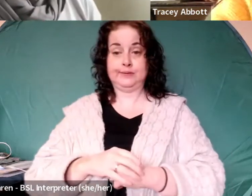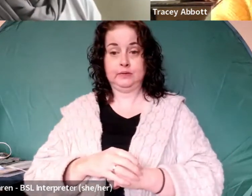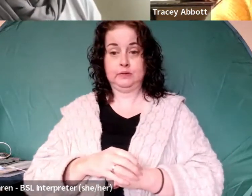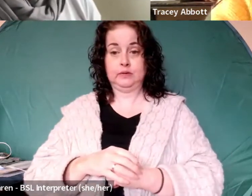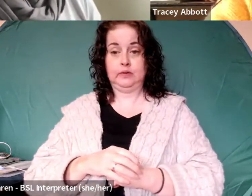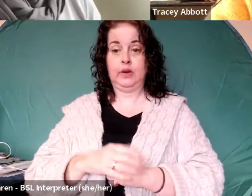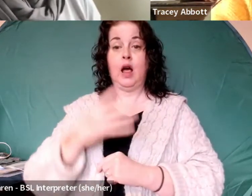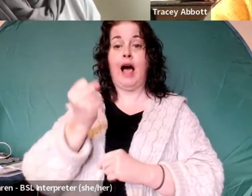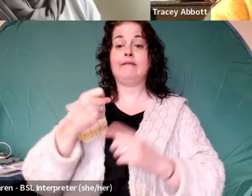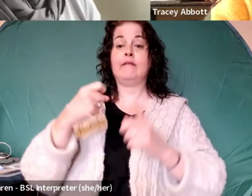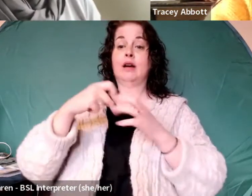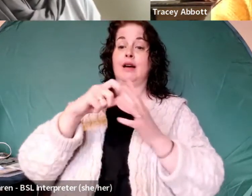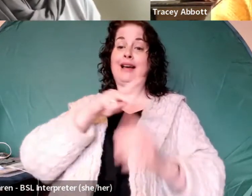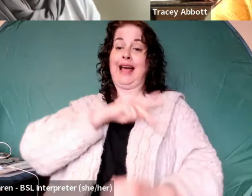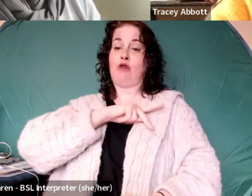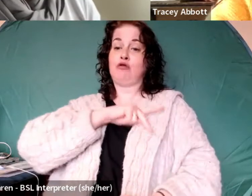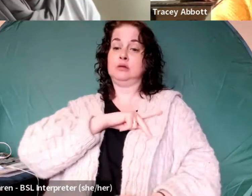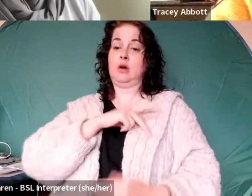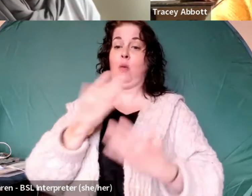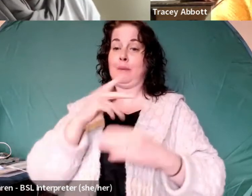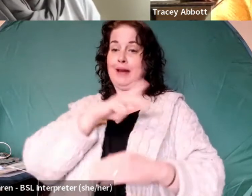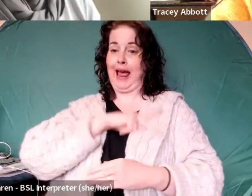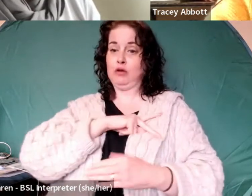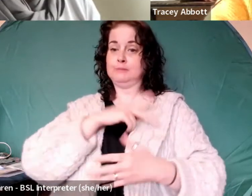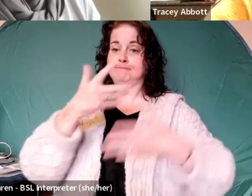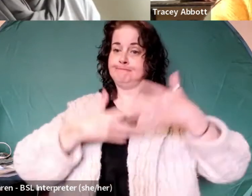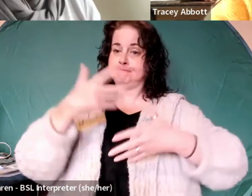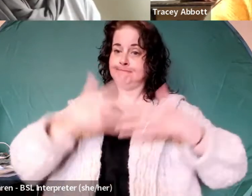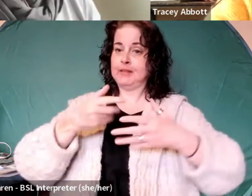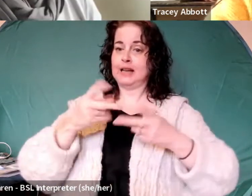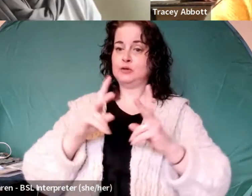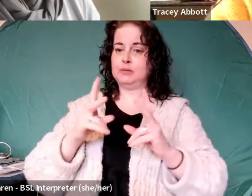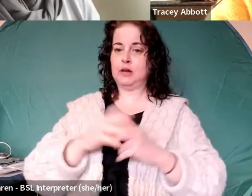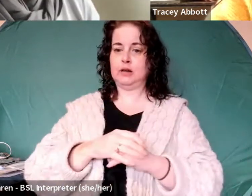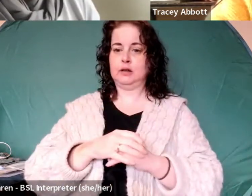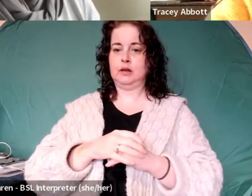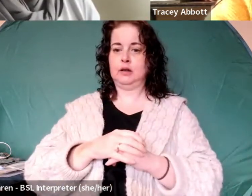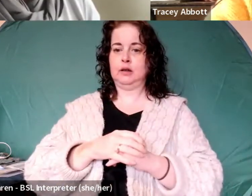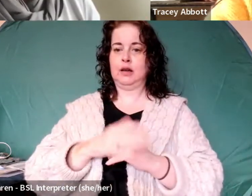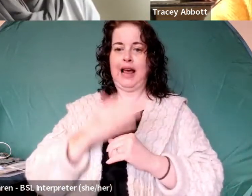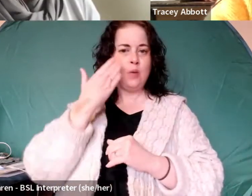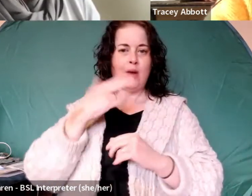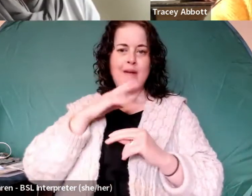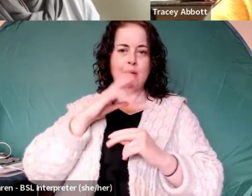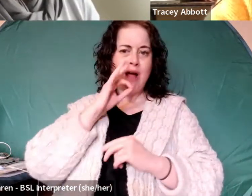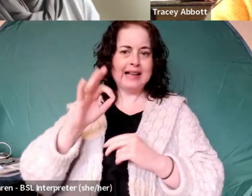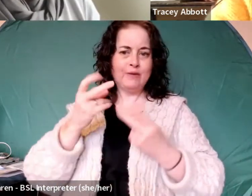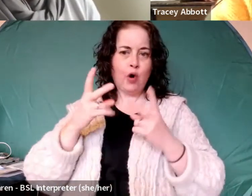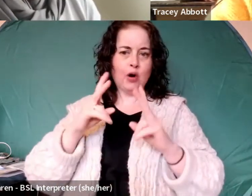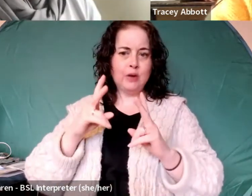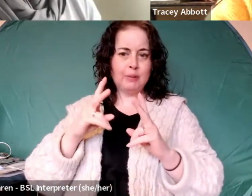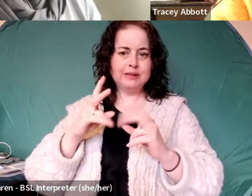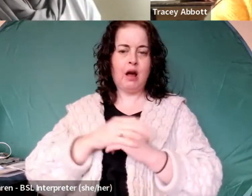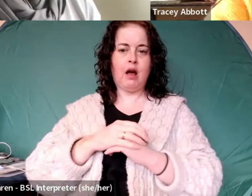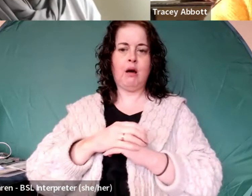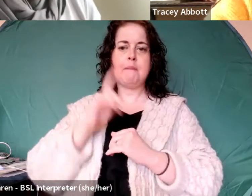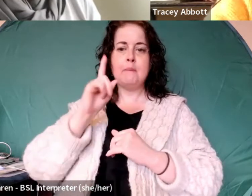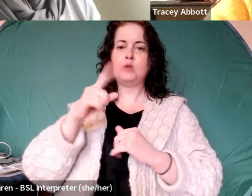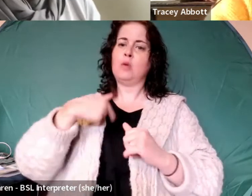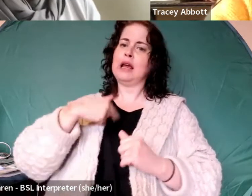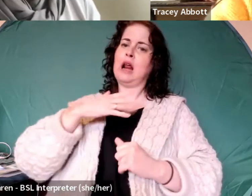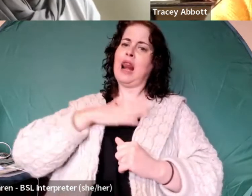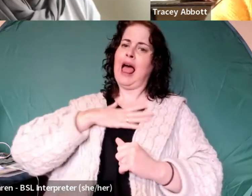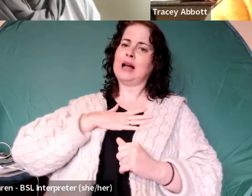we have Karen here. Welcome, Karen, who is our BSL interpreter. I don't think anybody's asked for a BSL interpreter, but we like